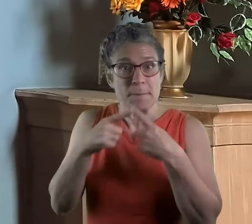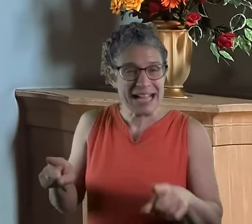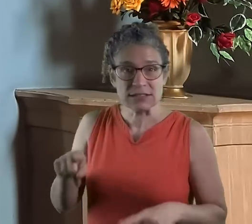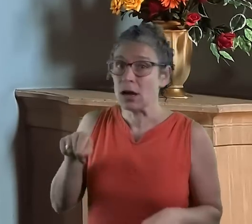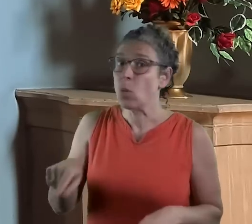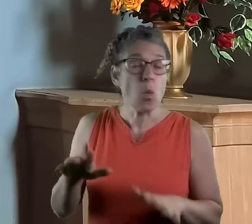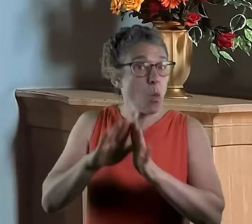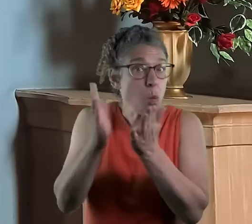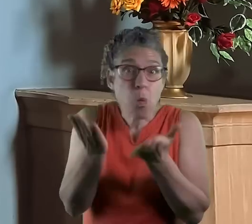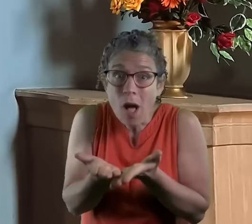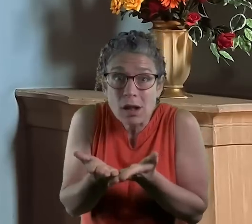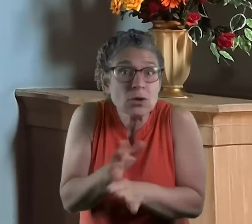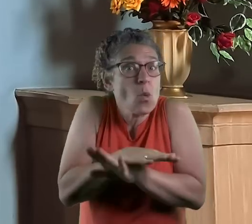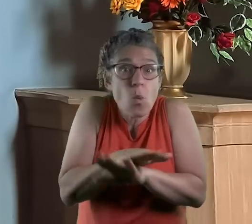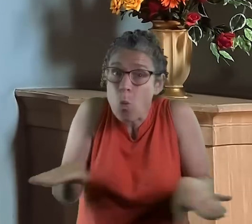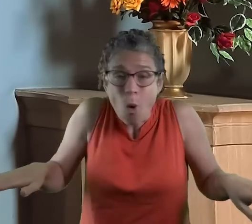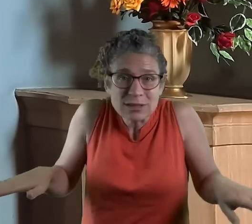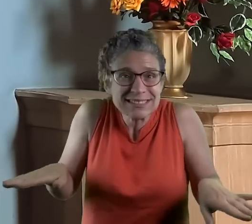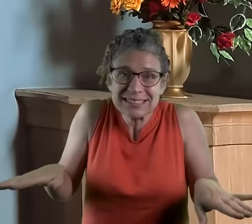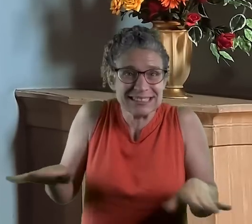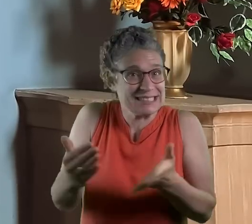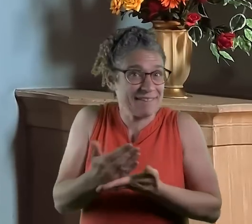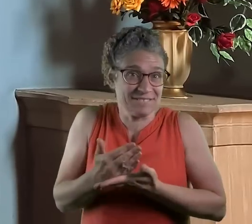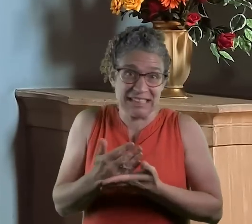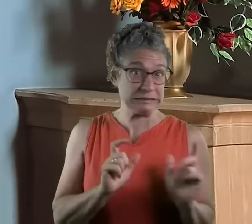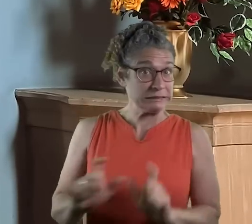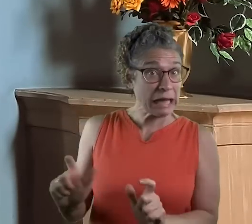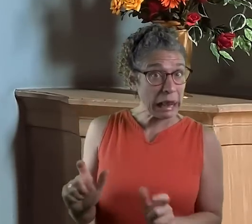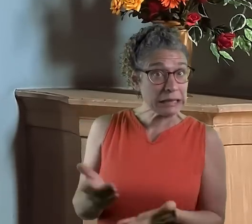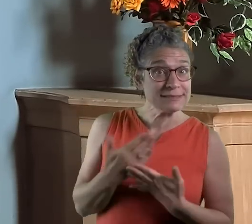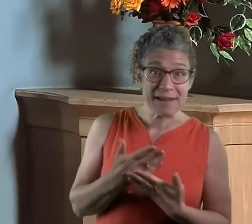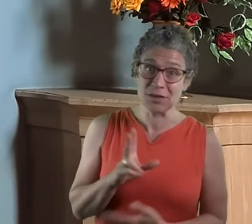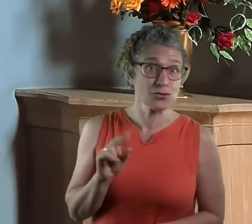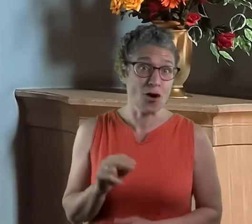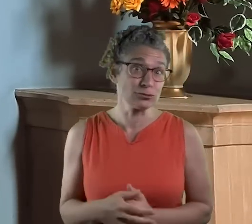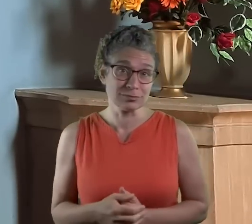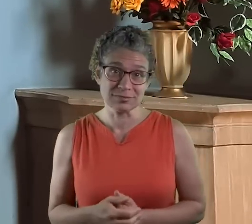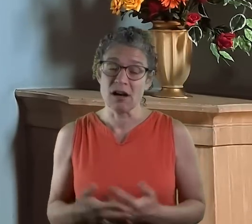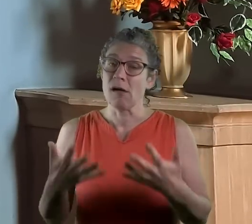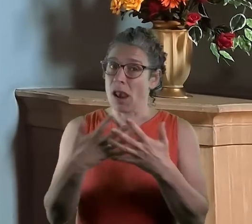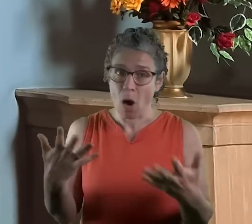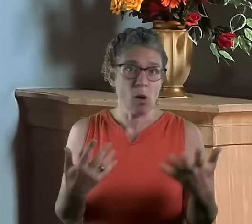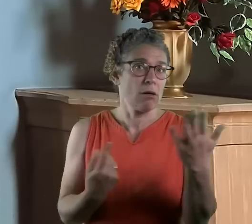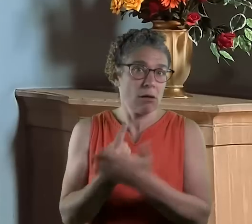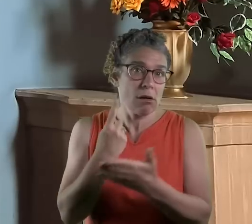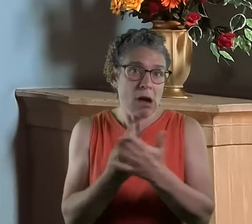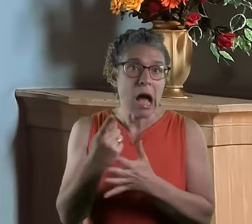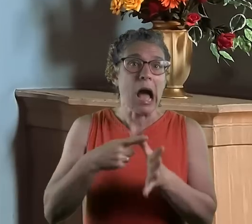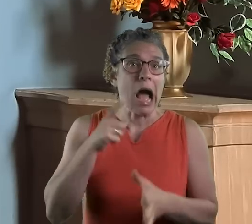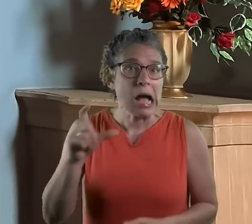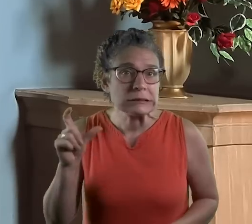the world was not and is still not entirely safe. We live in a world of